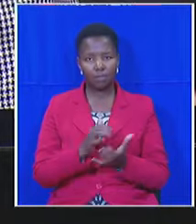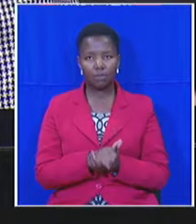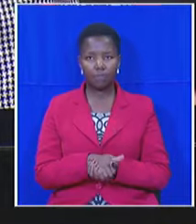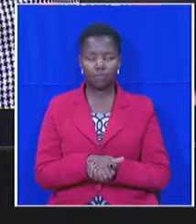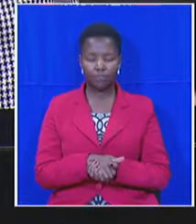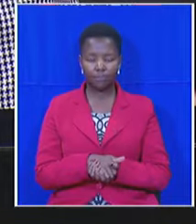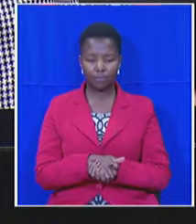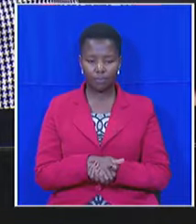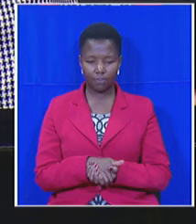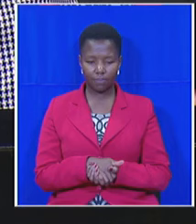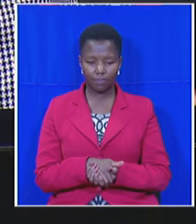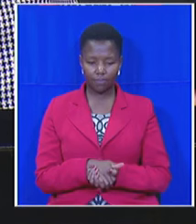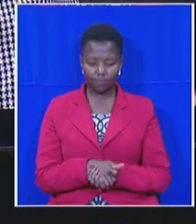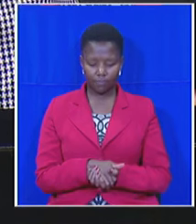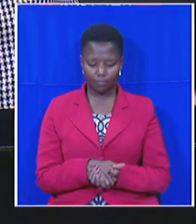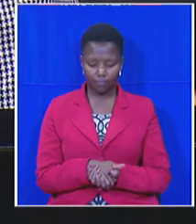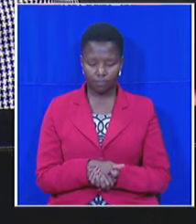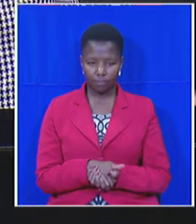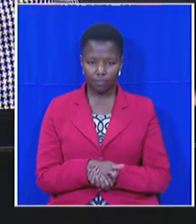much. I now